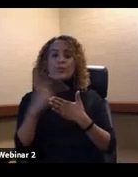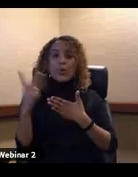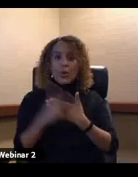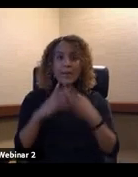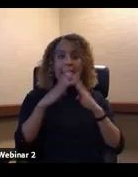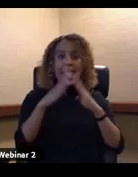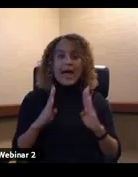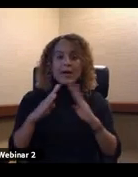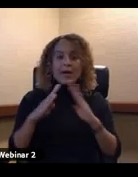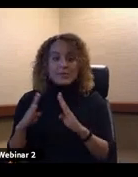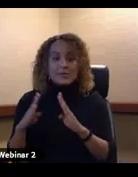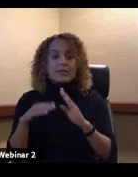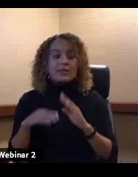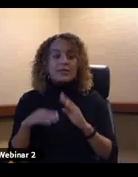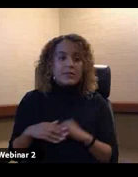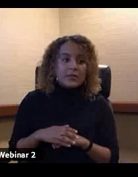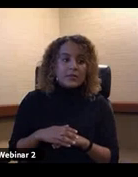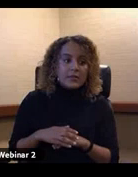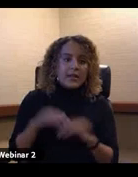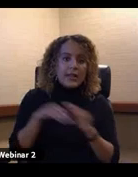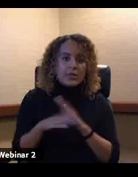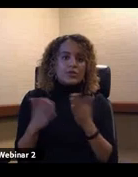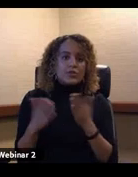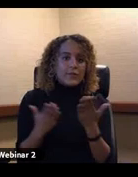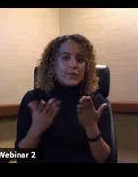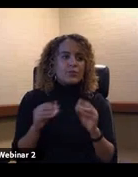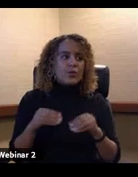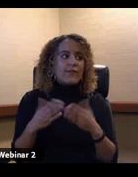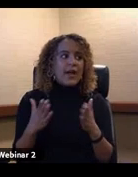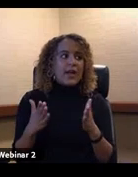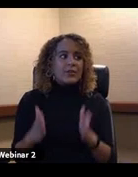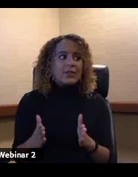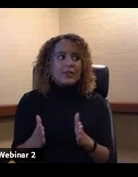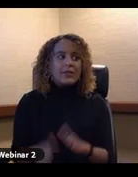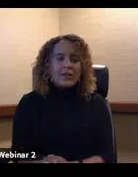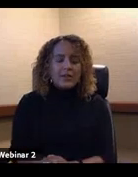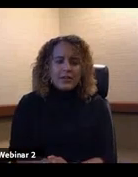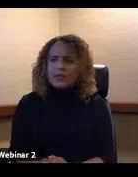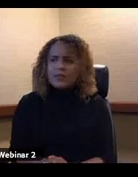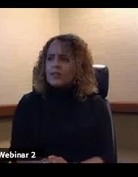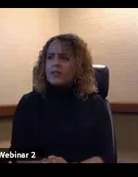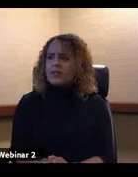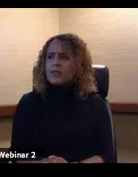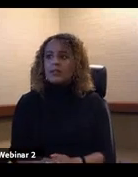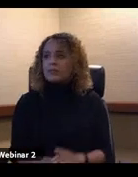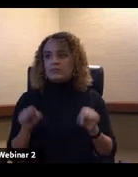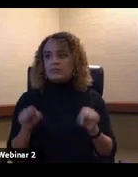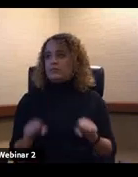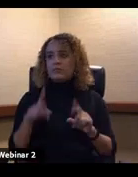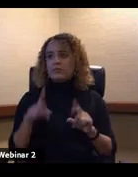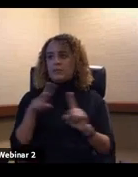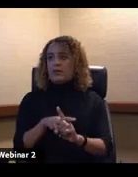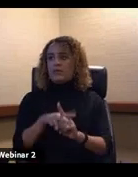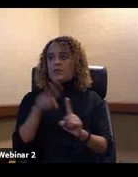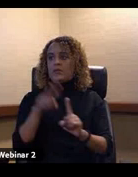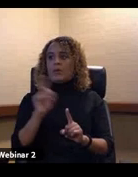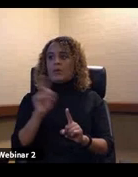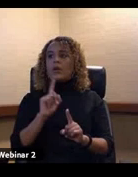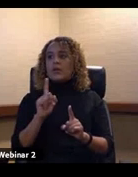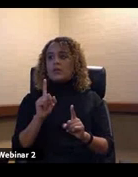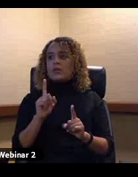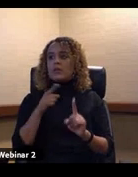deaf program that's housed administratively within a traditional victim service provider could apply where that traditional service provider name would be the